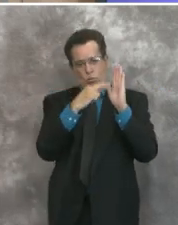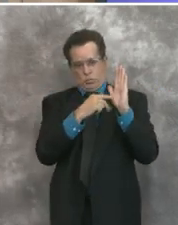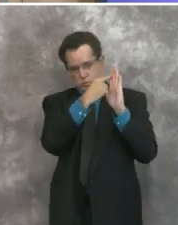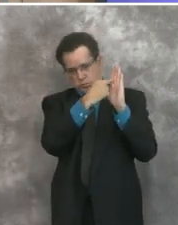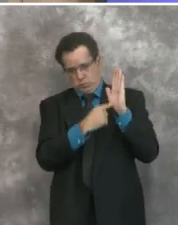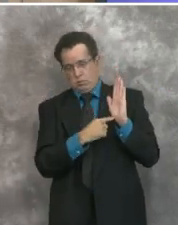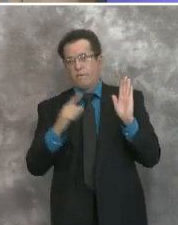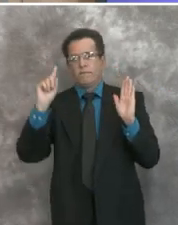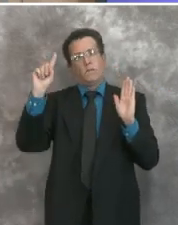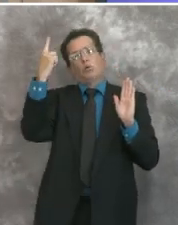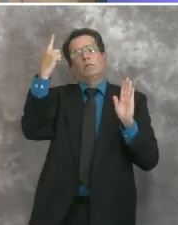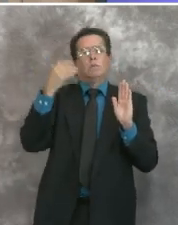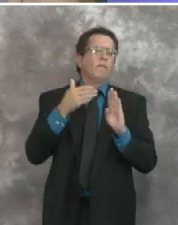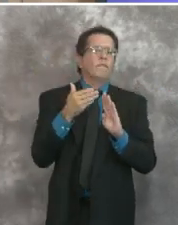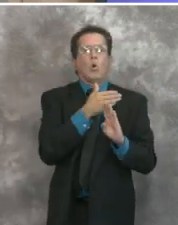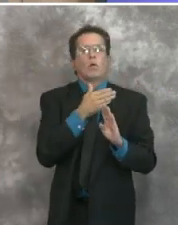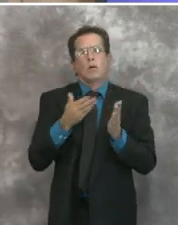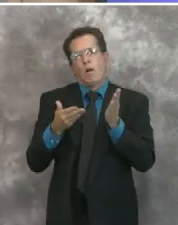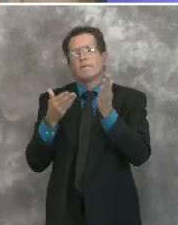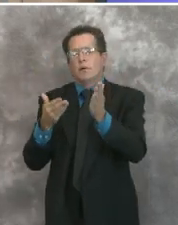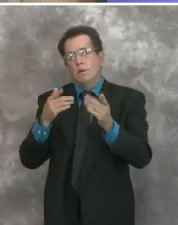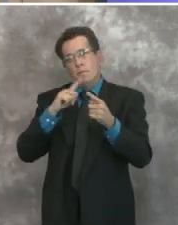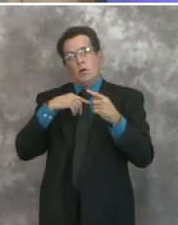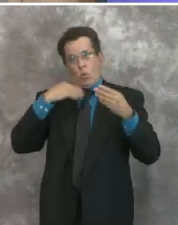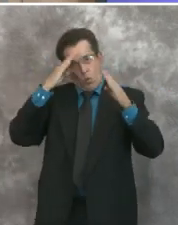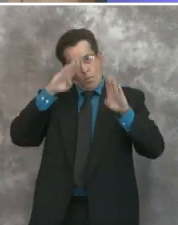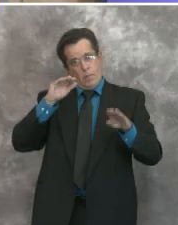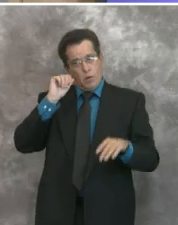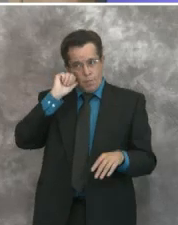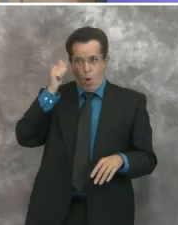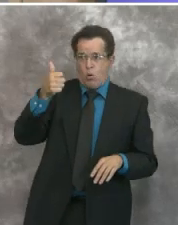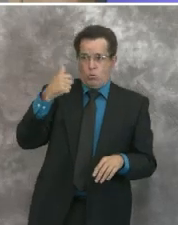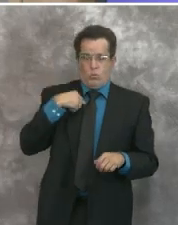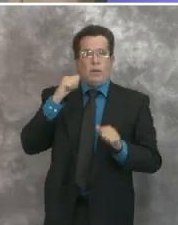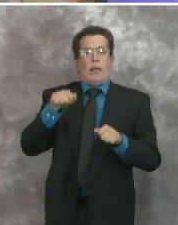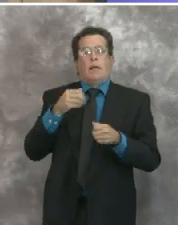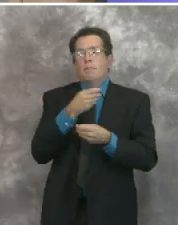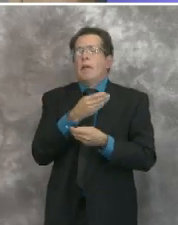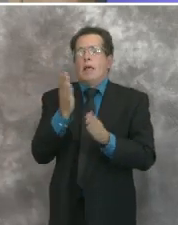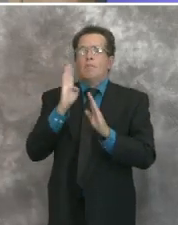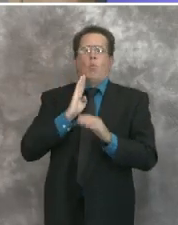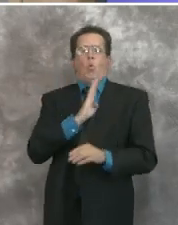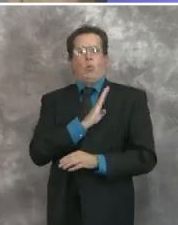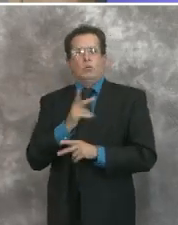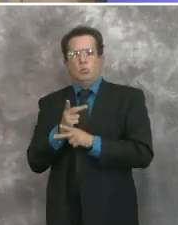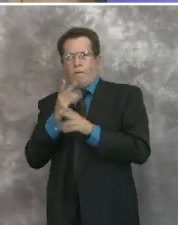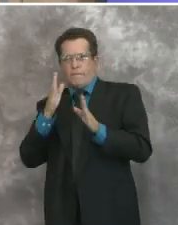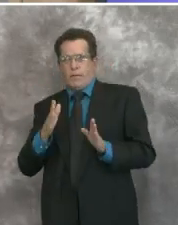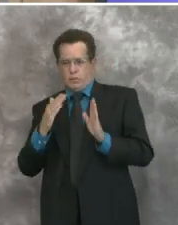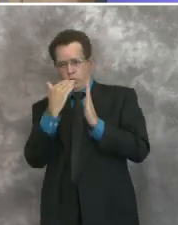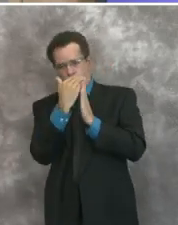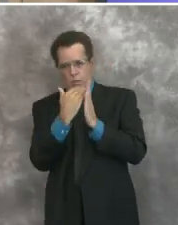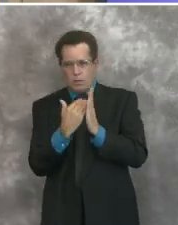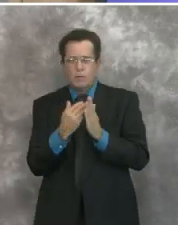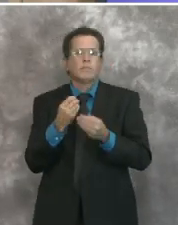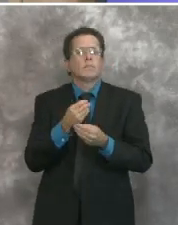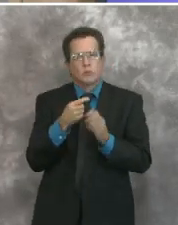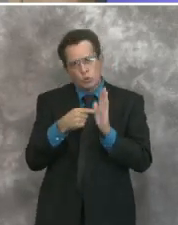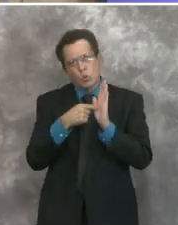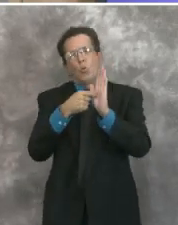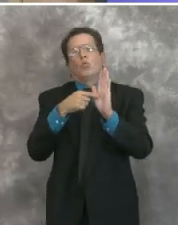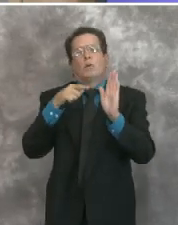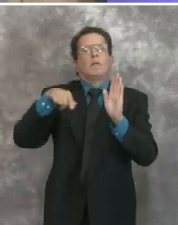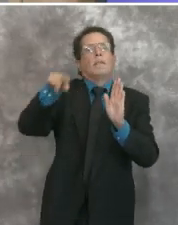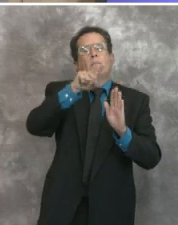that is something that is likely to evolve, but our hope is tomorrow we can pass something as a Board of Supervisors, put the framework out there, and